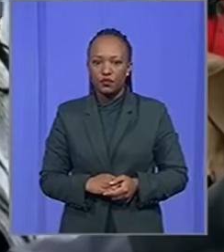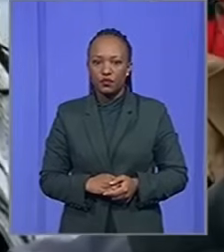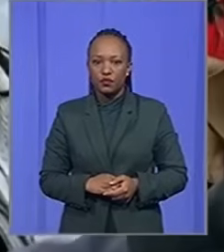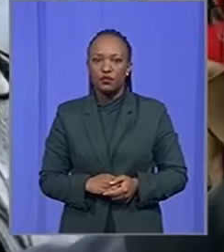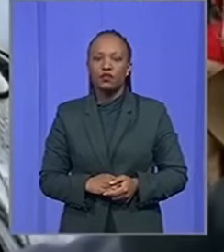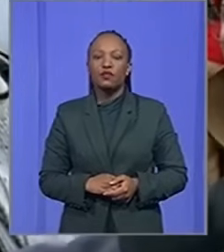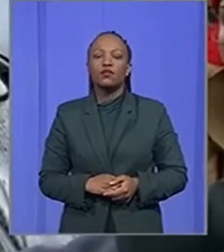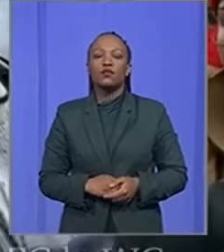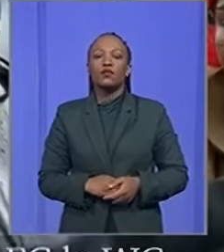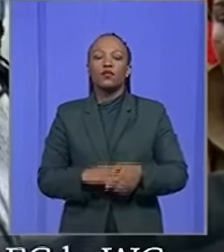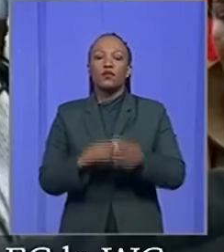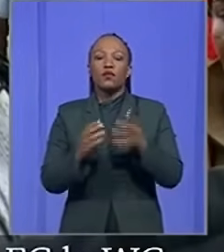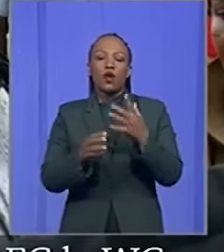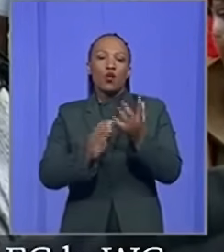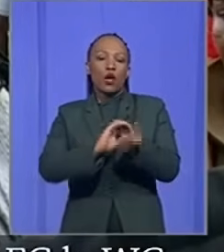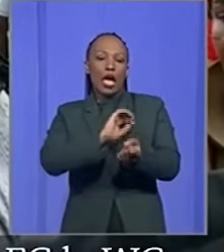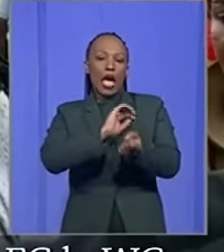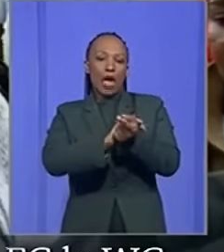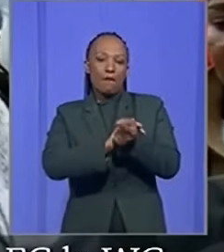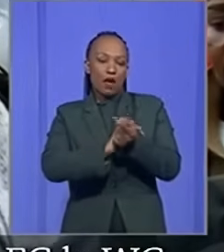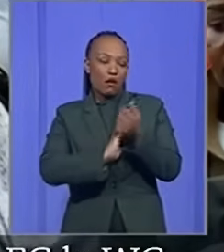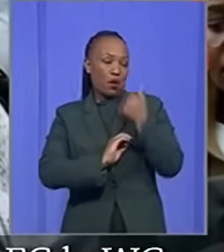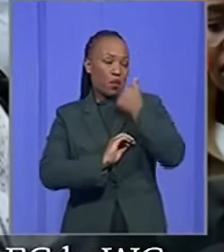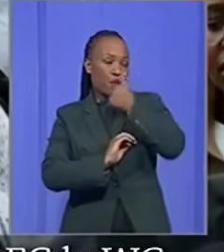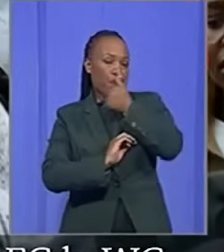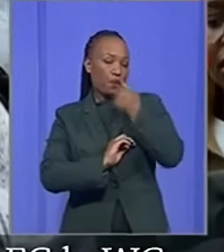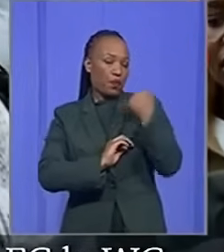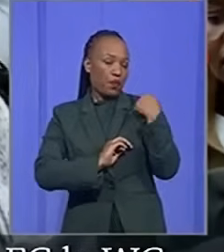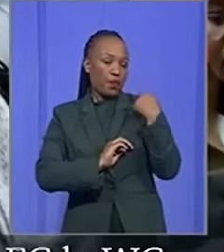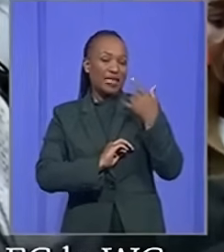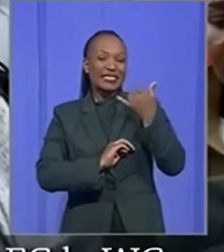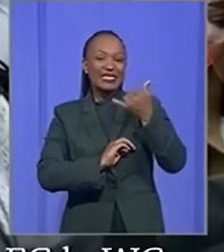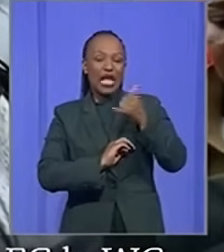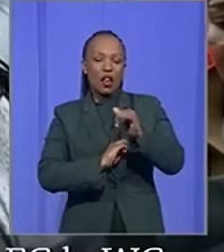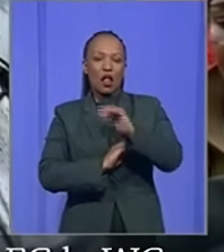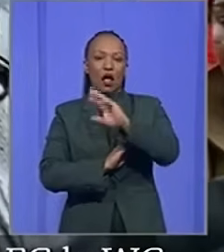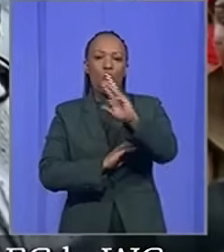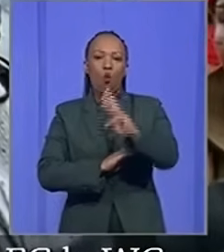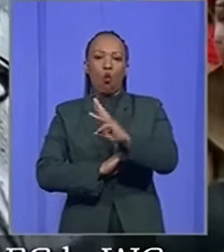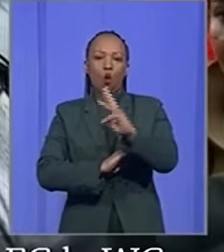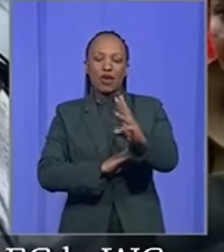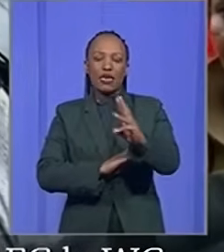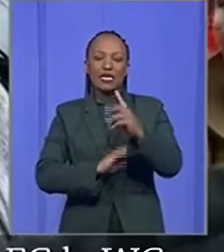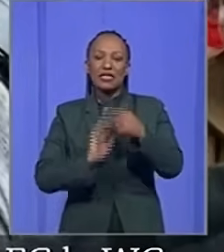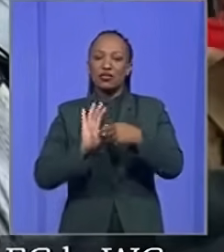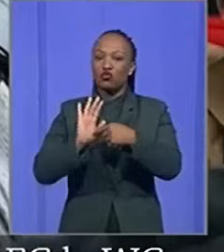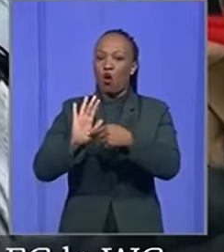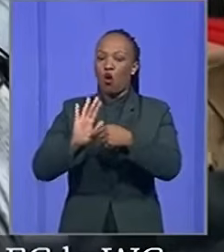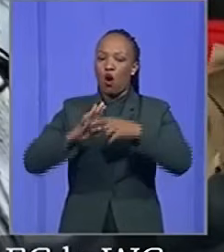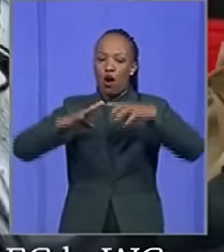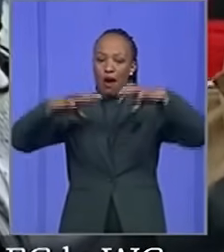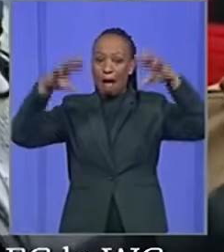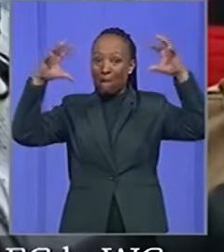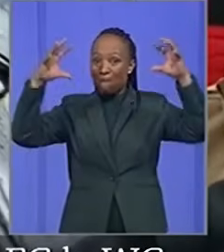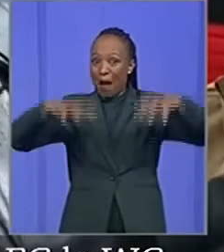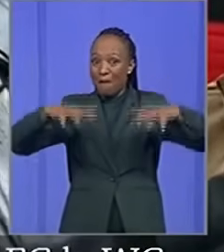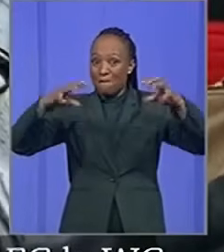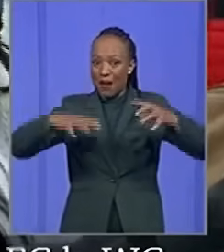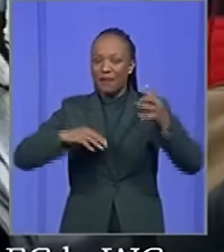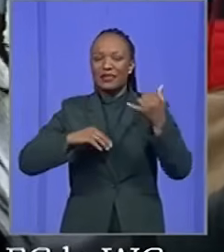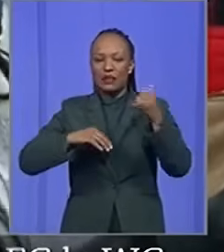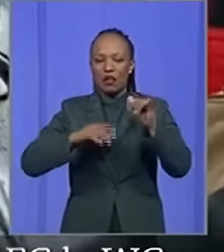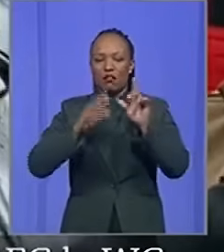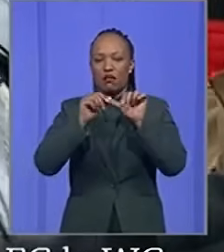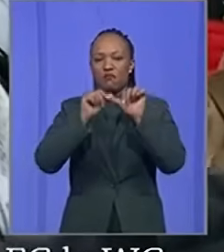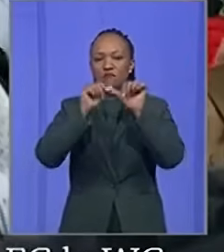It has just happened, and we know still warning indicates that the rain is still around. It's unfortunate that